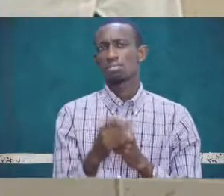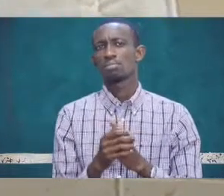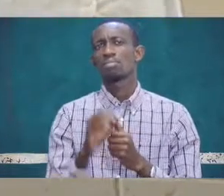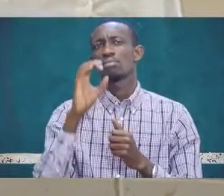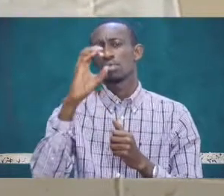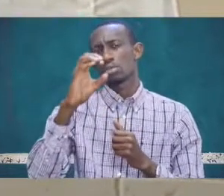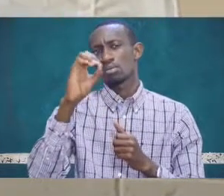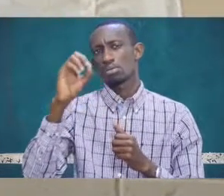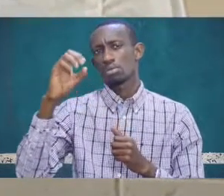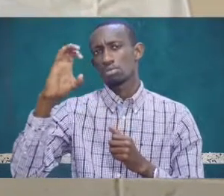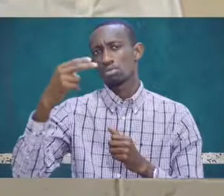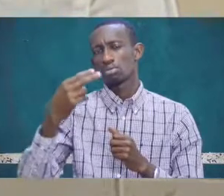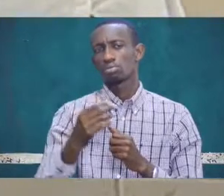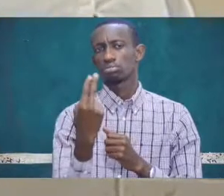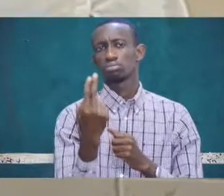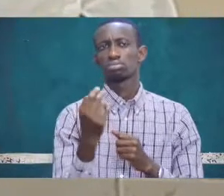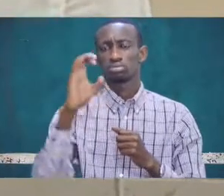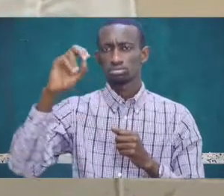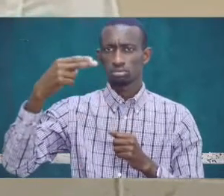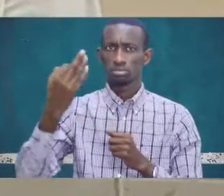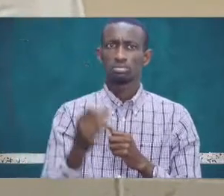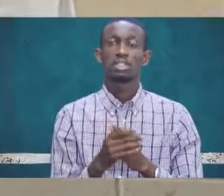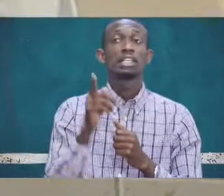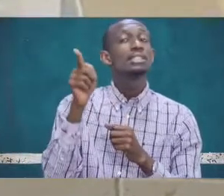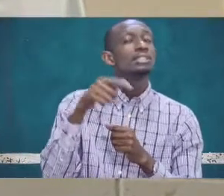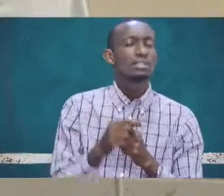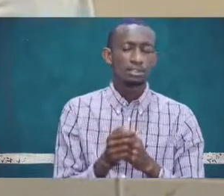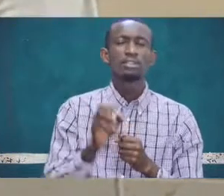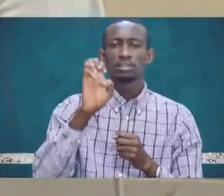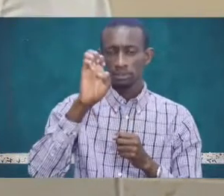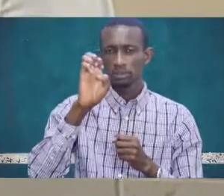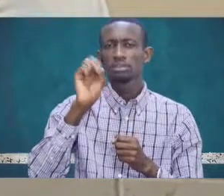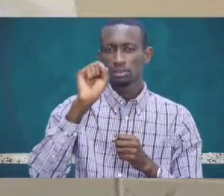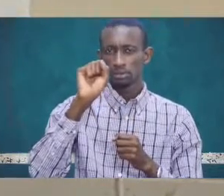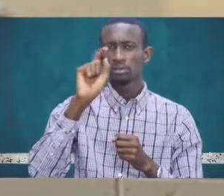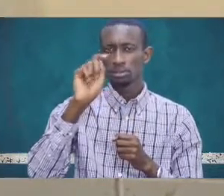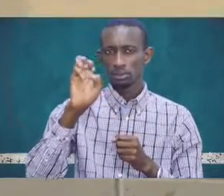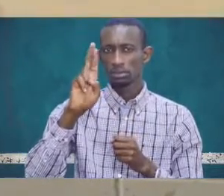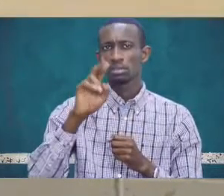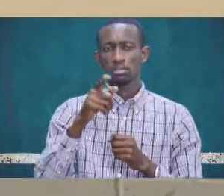CH3, then plus water. This is the ester that is formed.